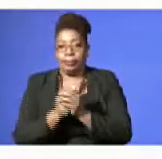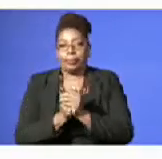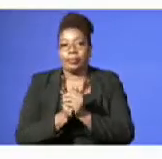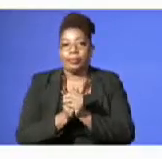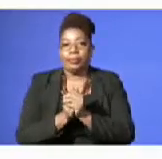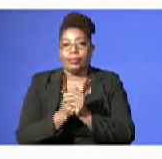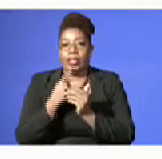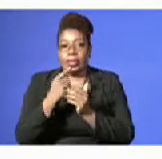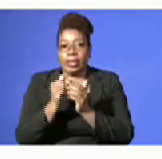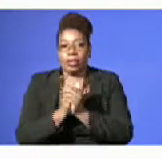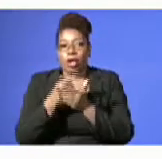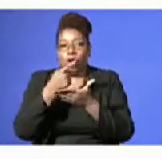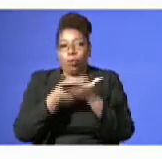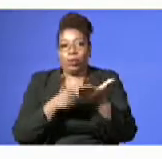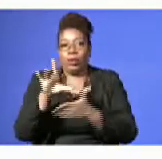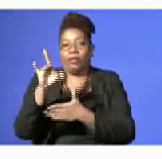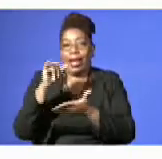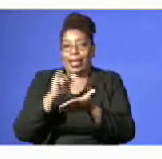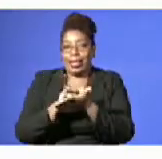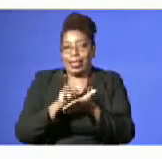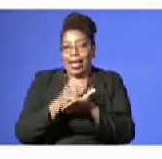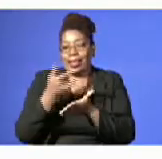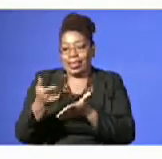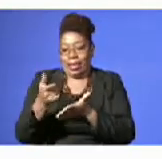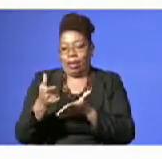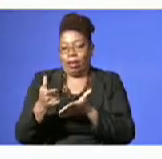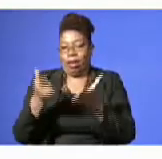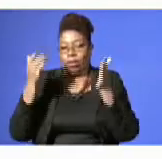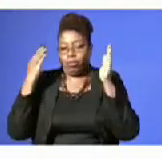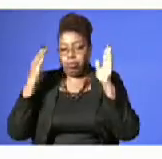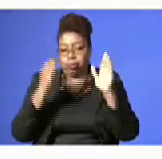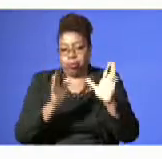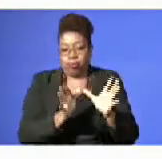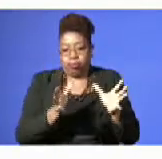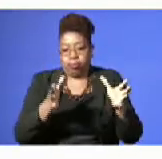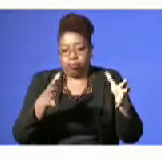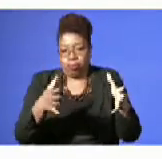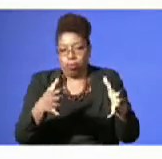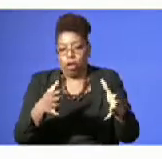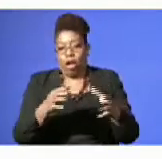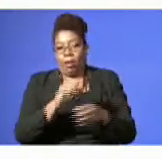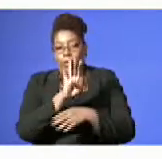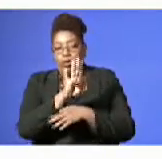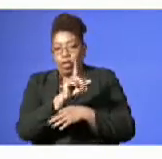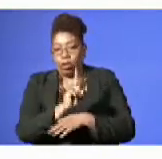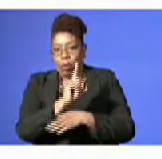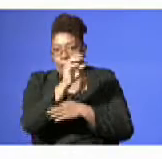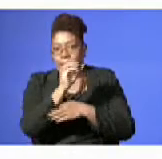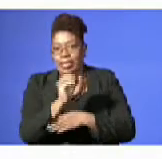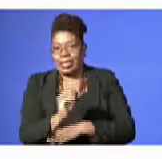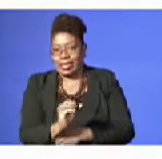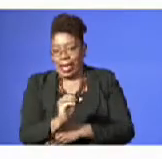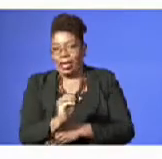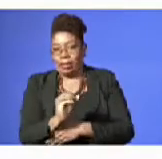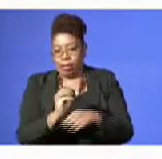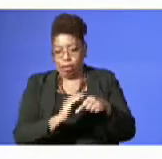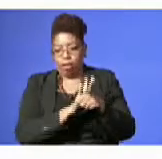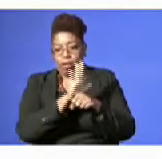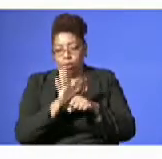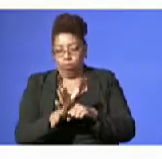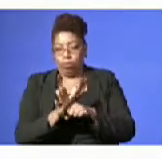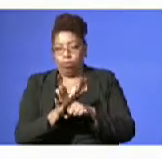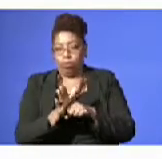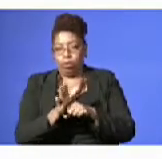What we find, though, is that there is a concentration of about 41% of COVID-19